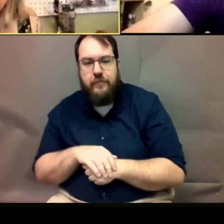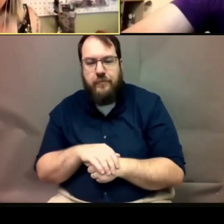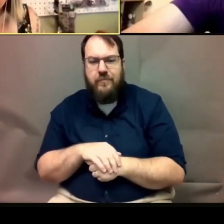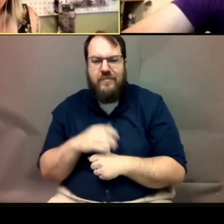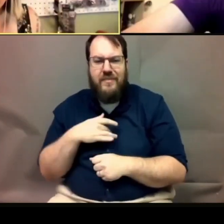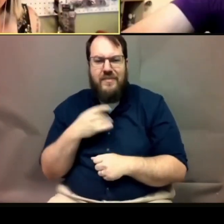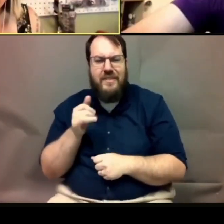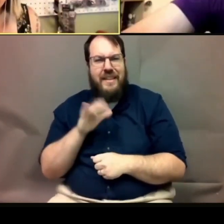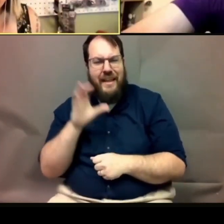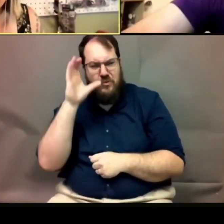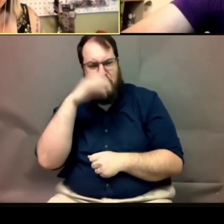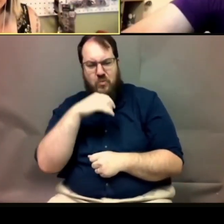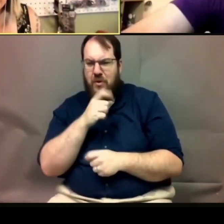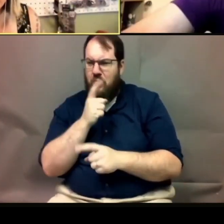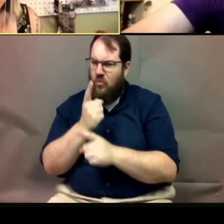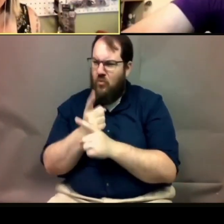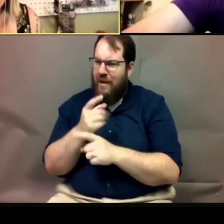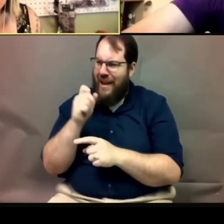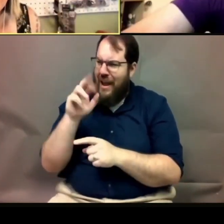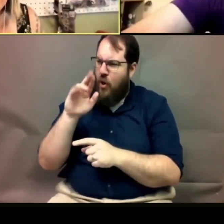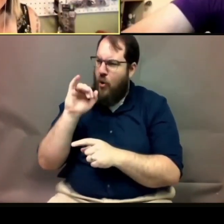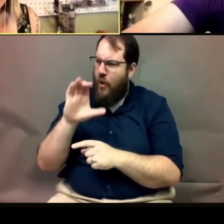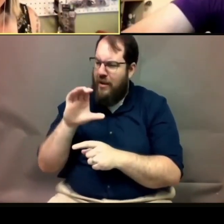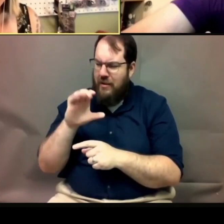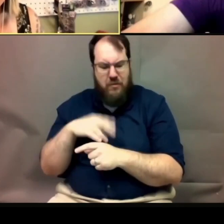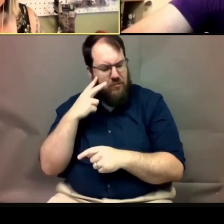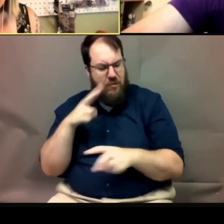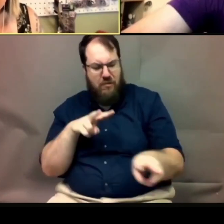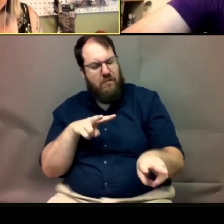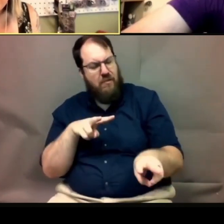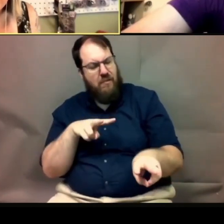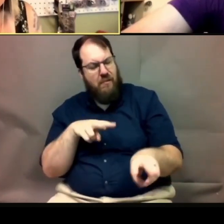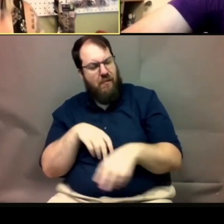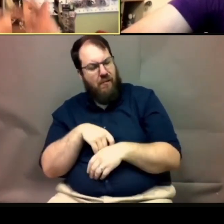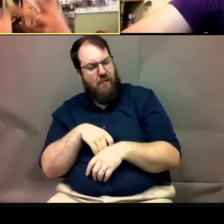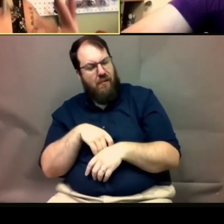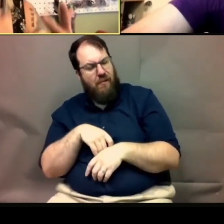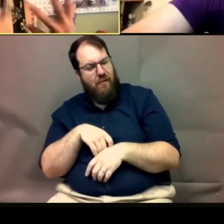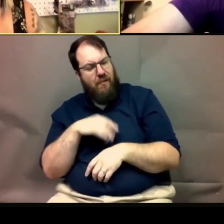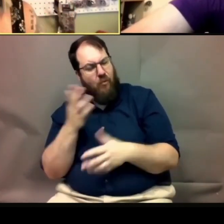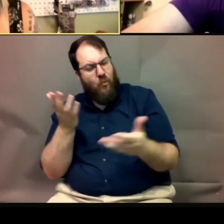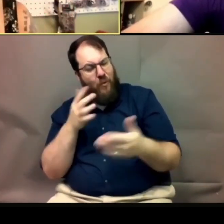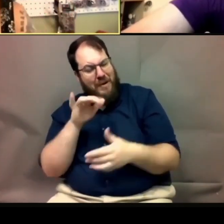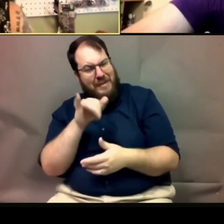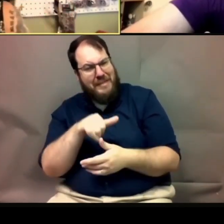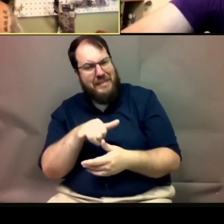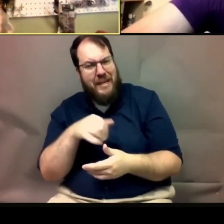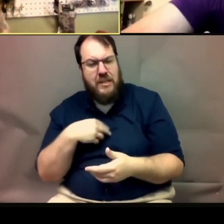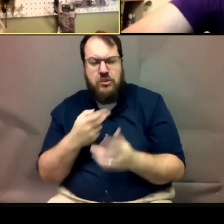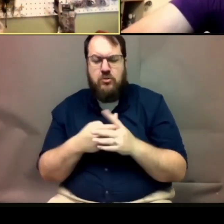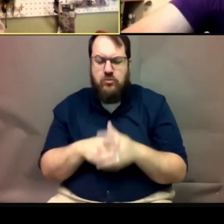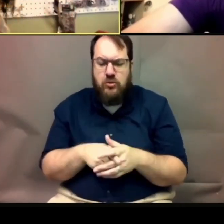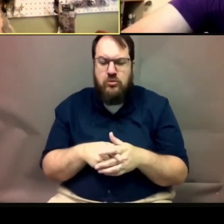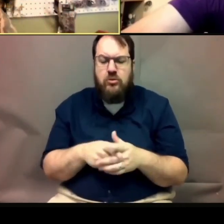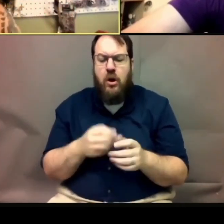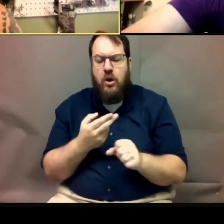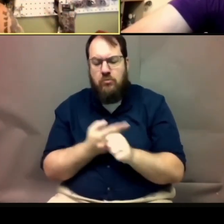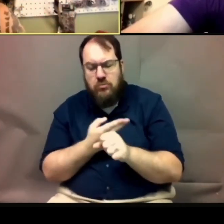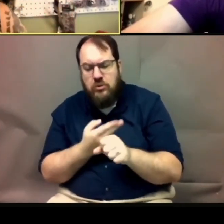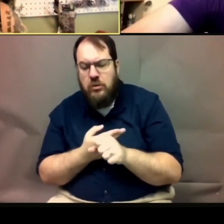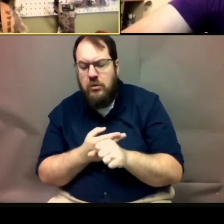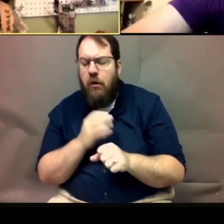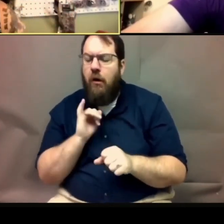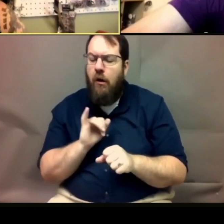it's kind of weird, right, Eric? Like when you look at it, you're like, what is this thing? And then once you start using it, you start thinking of more and more things. I know